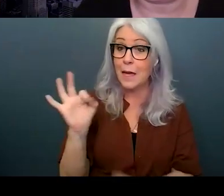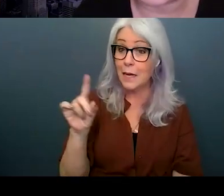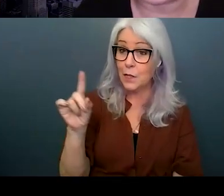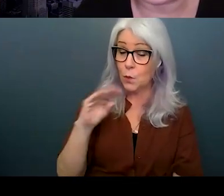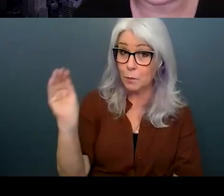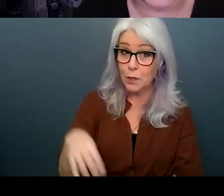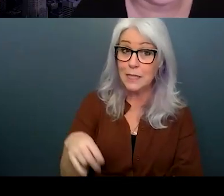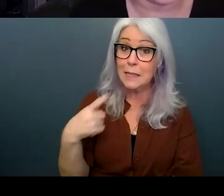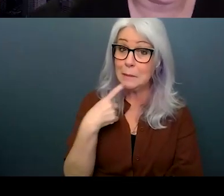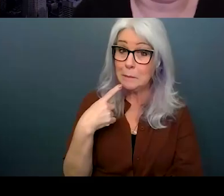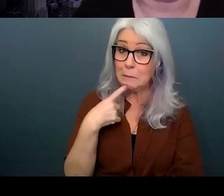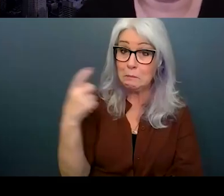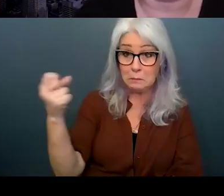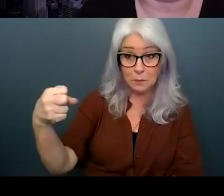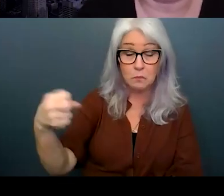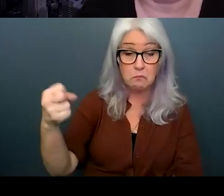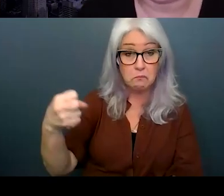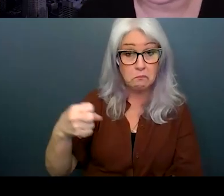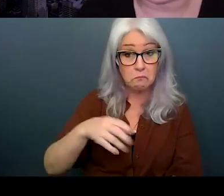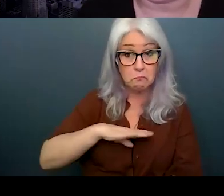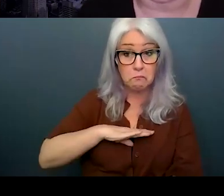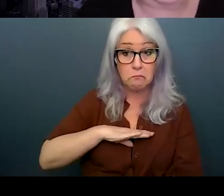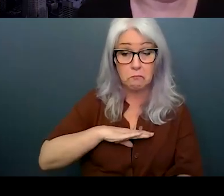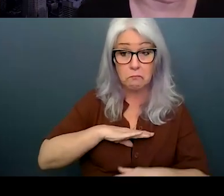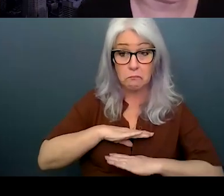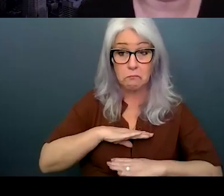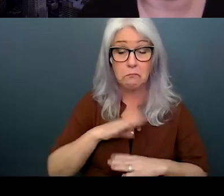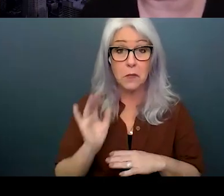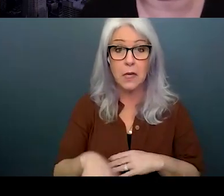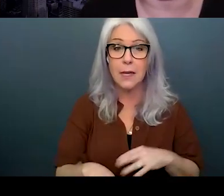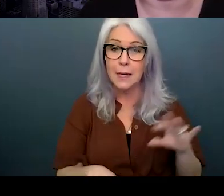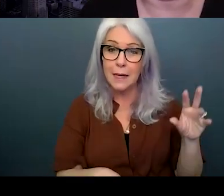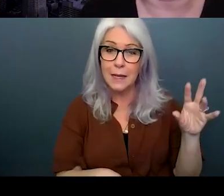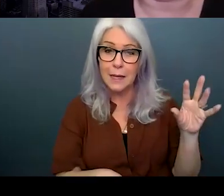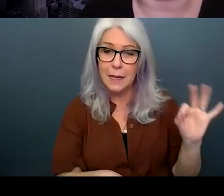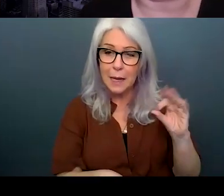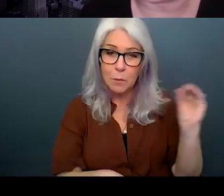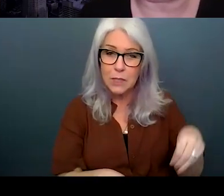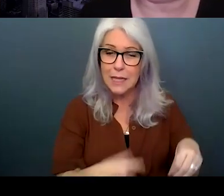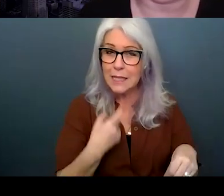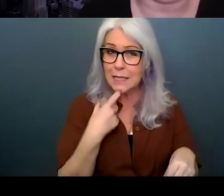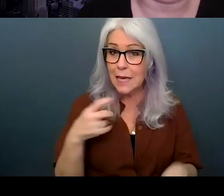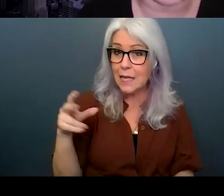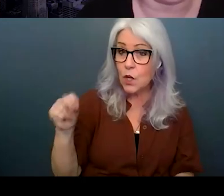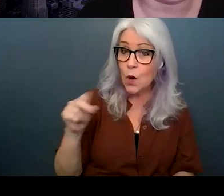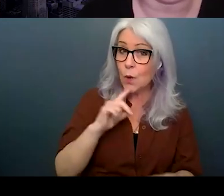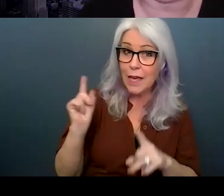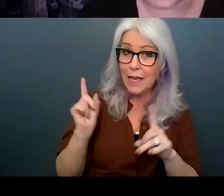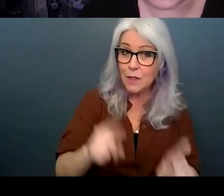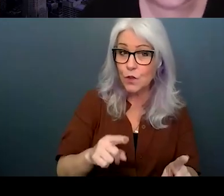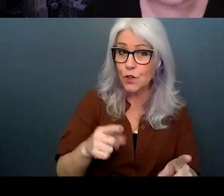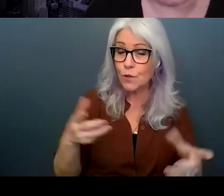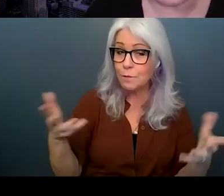91% of you said yes, this is sufficient, and 9% of you said no. And the answer in this